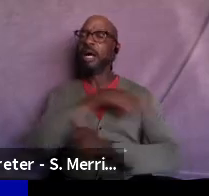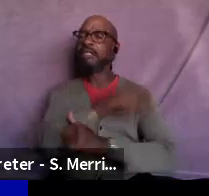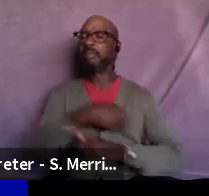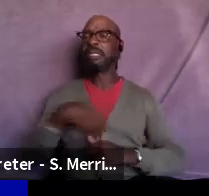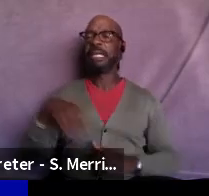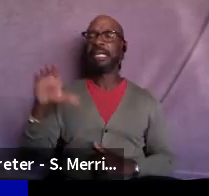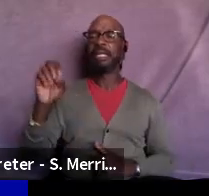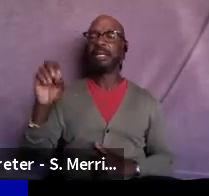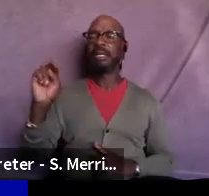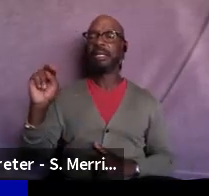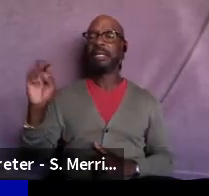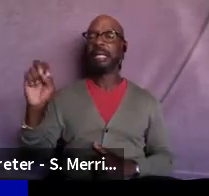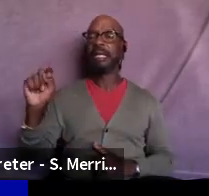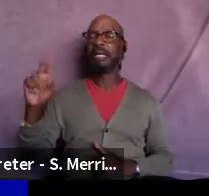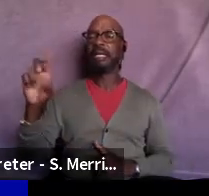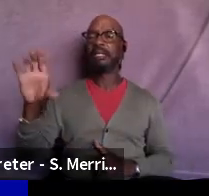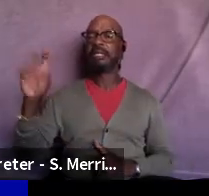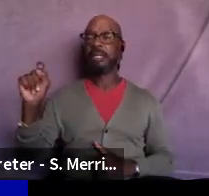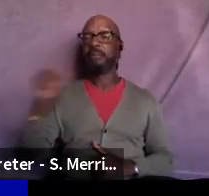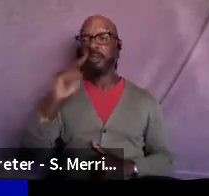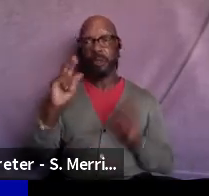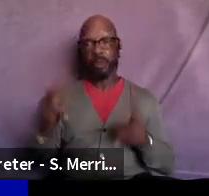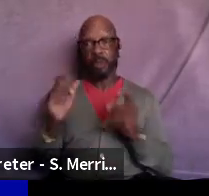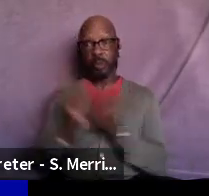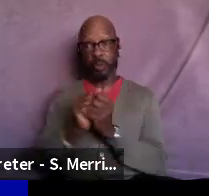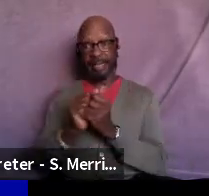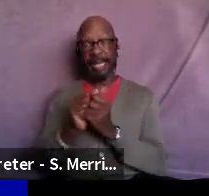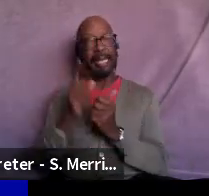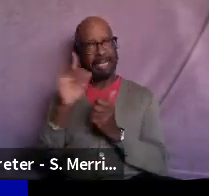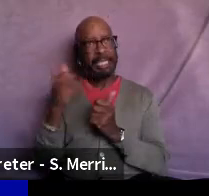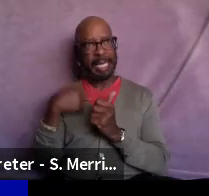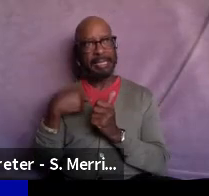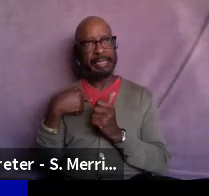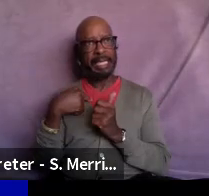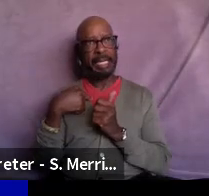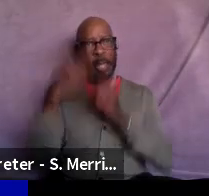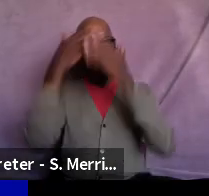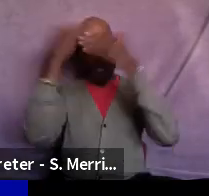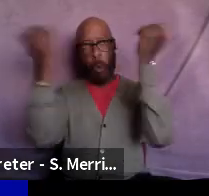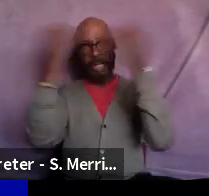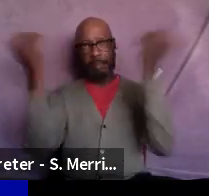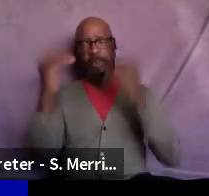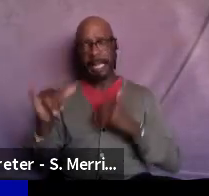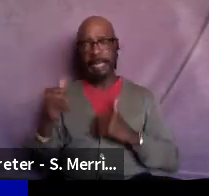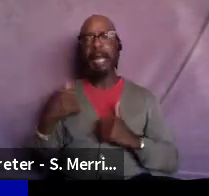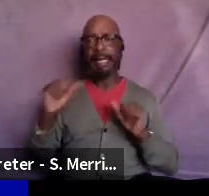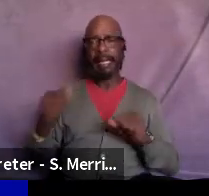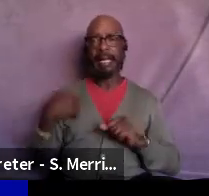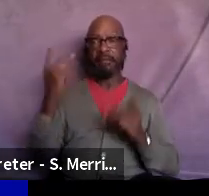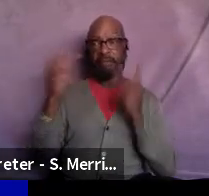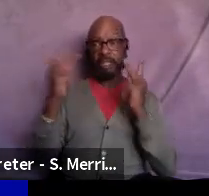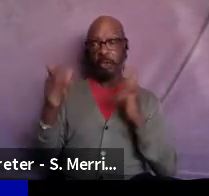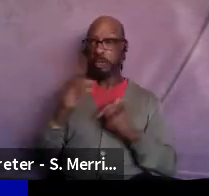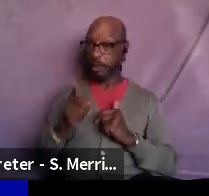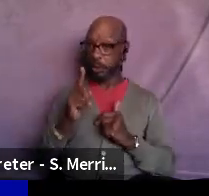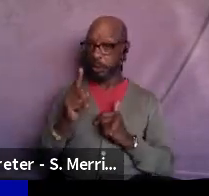ensure that an individual with, I think she had Alzheimer's, could have a visitor to make sure